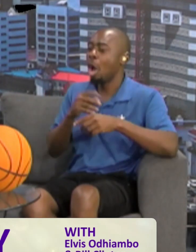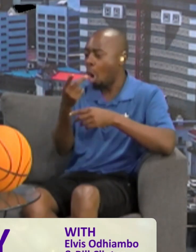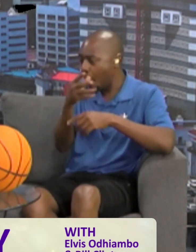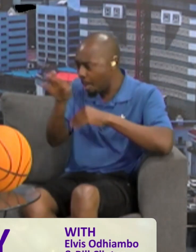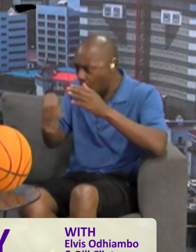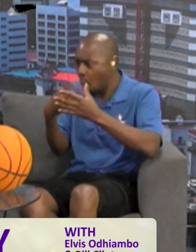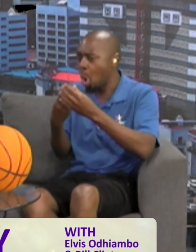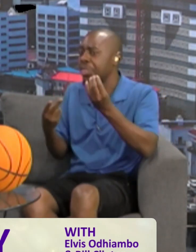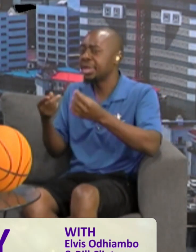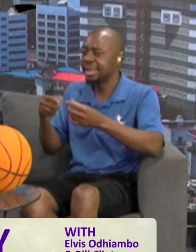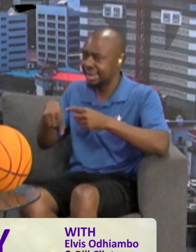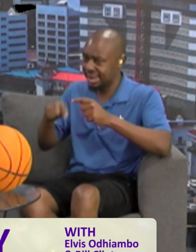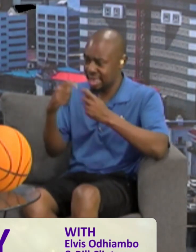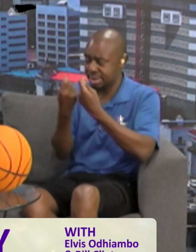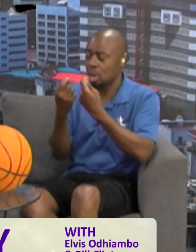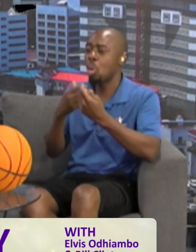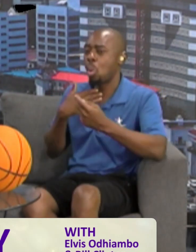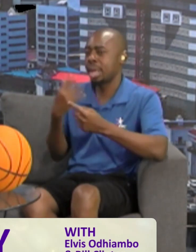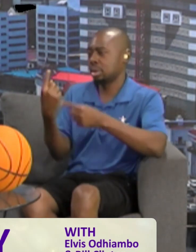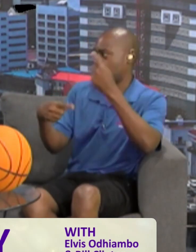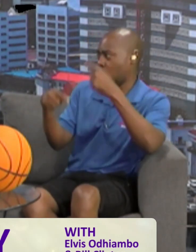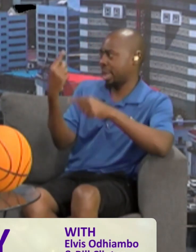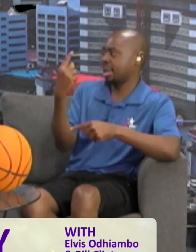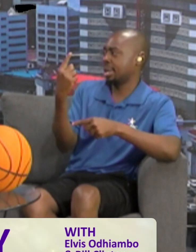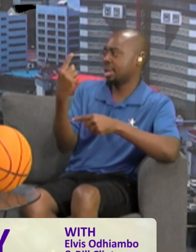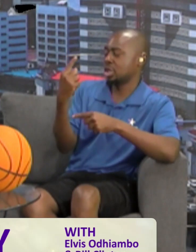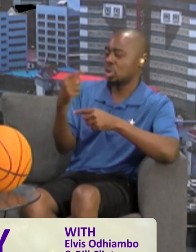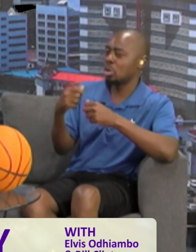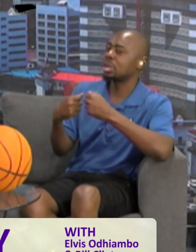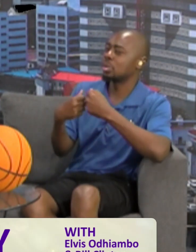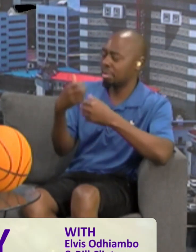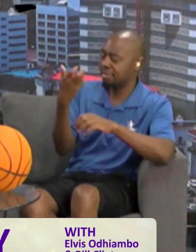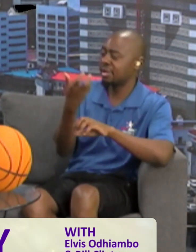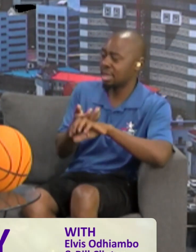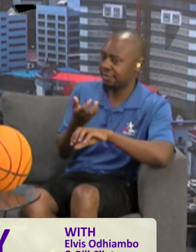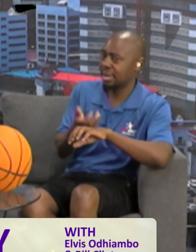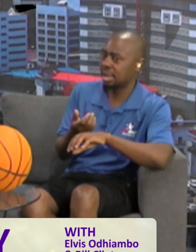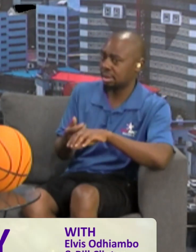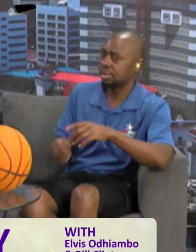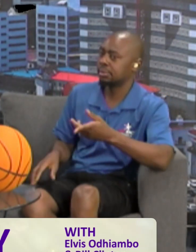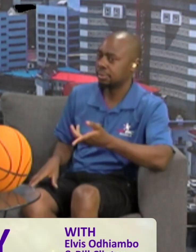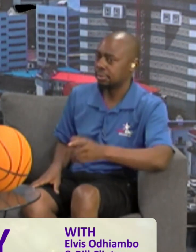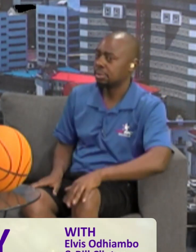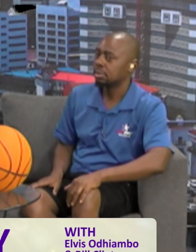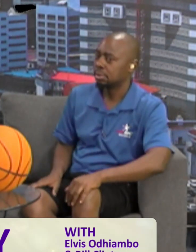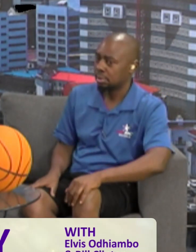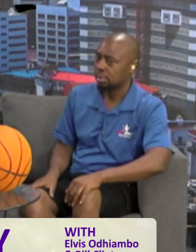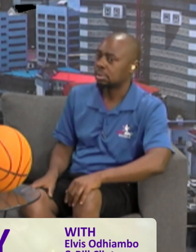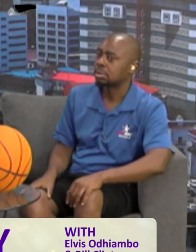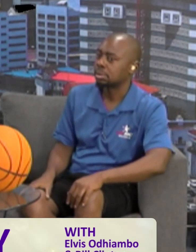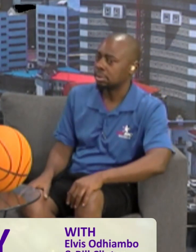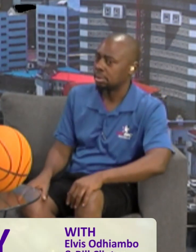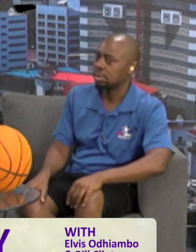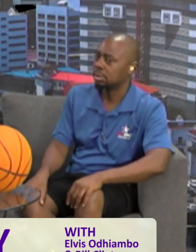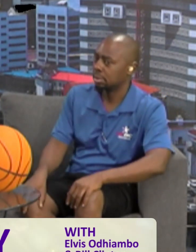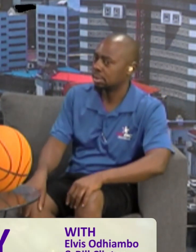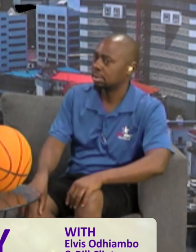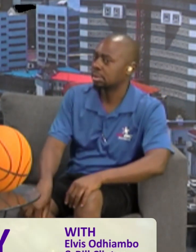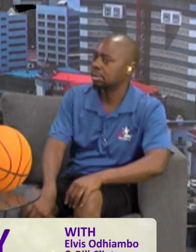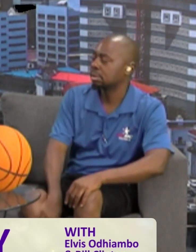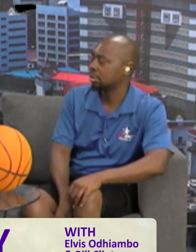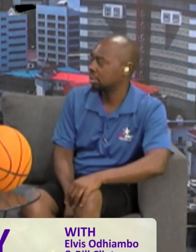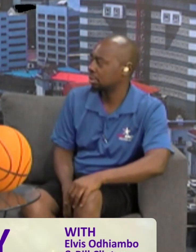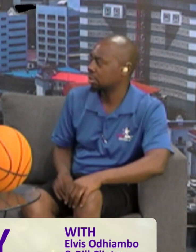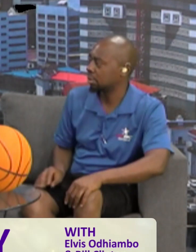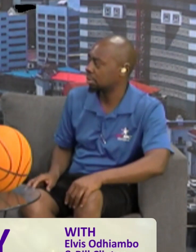win. Or both teams right now, you see, both teams right now currently they want to win. So that's why I say this game is very, very